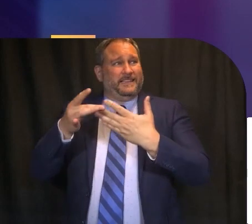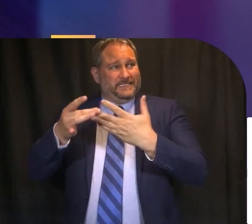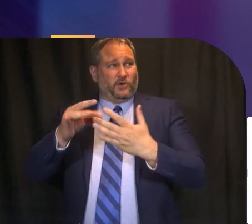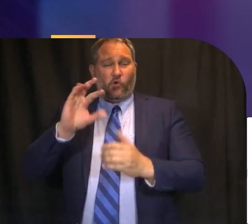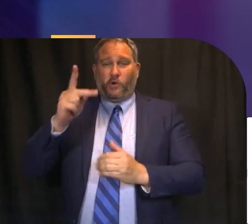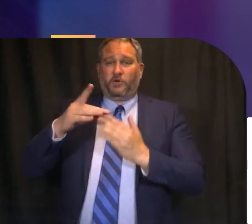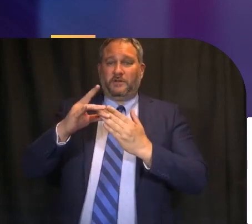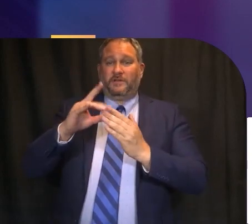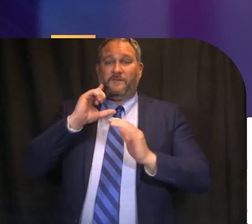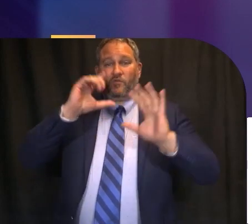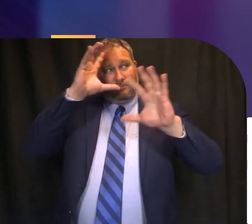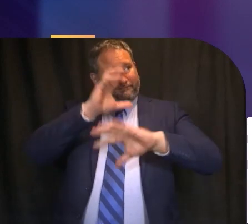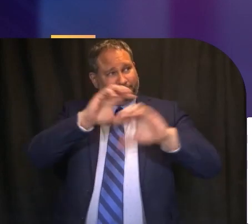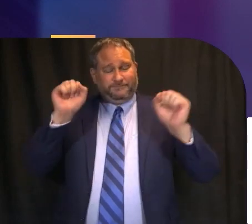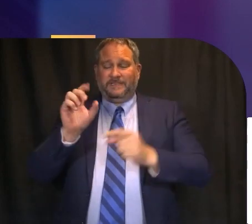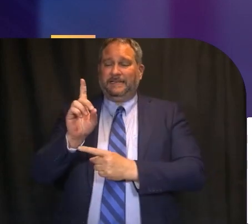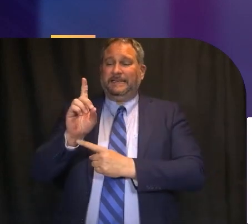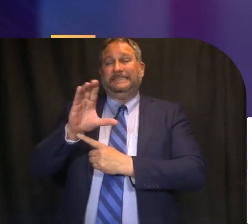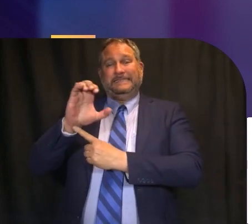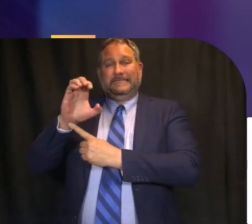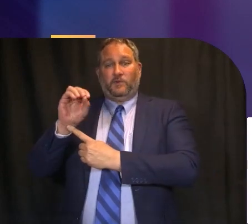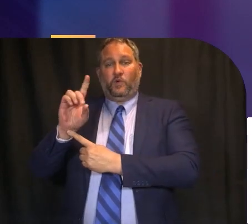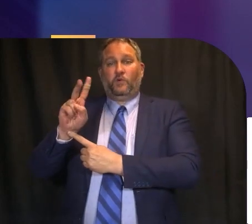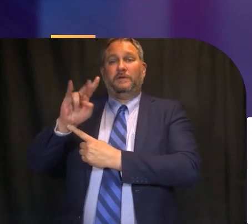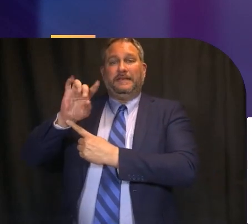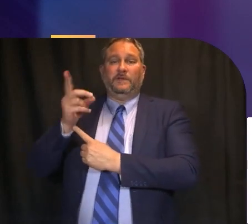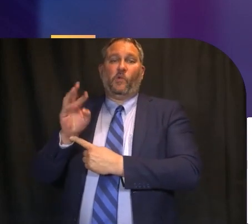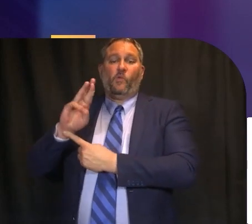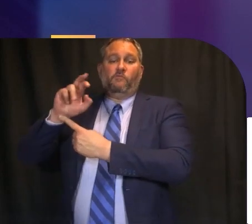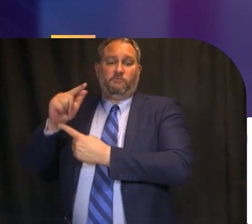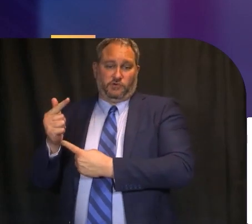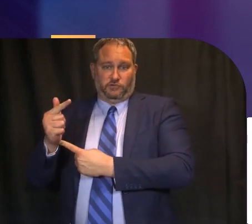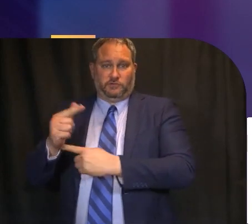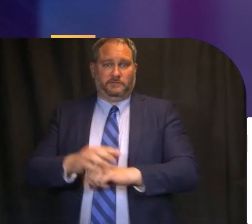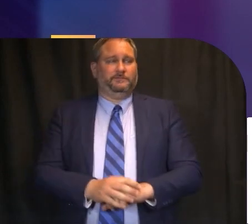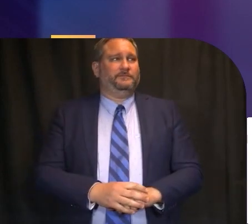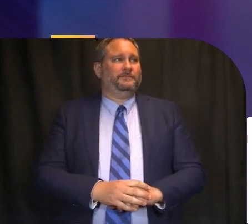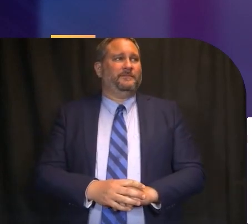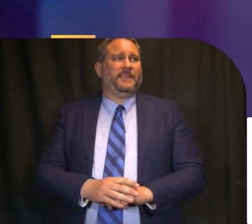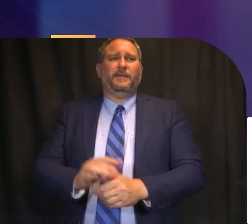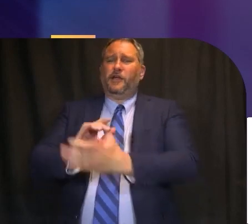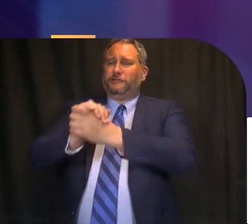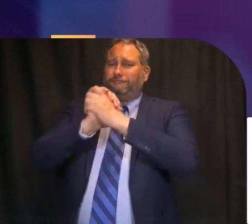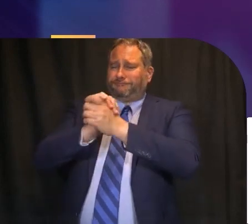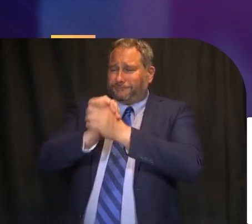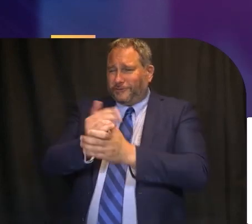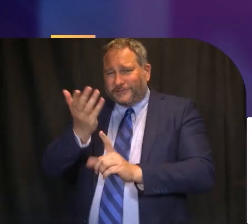David, congratulations to you and to your team at Highmark. God bless your work.